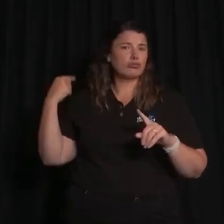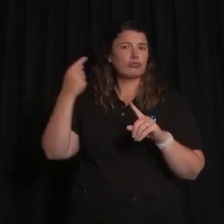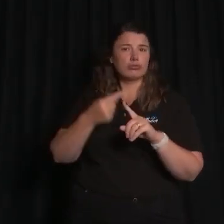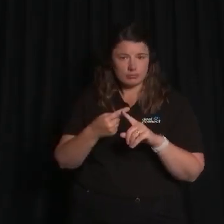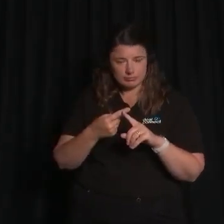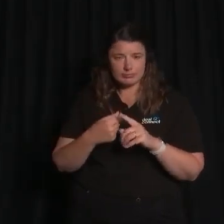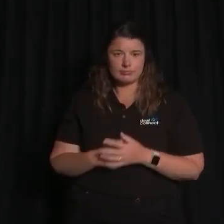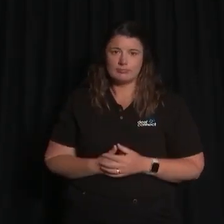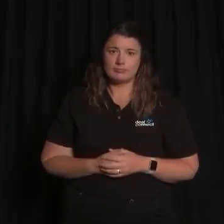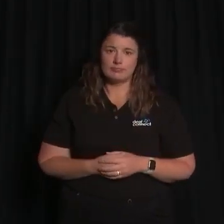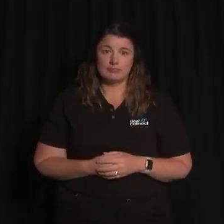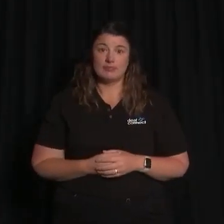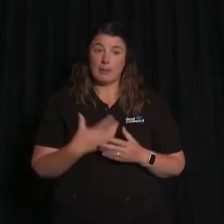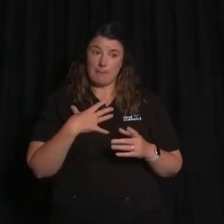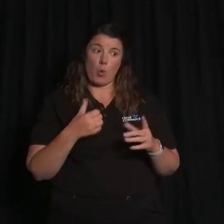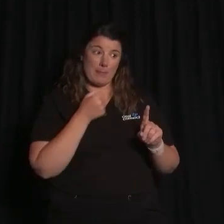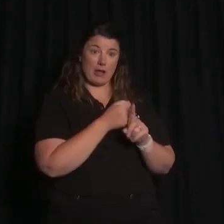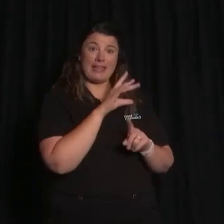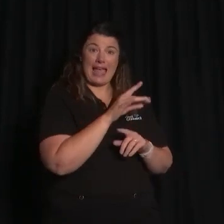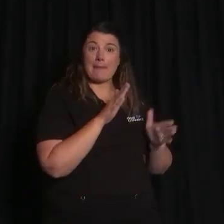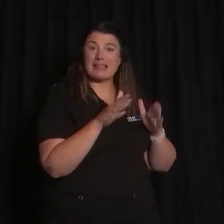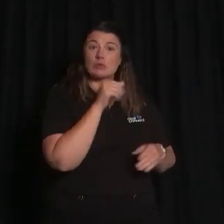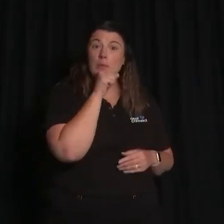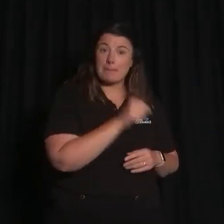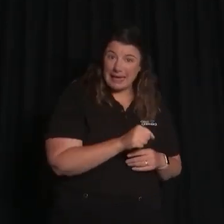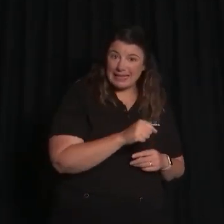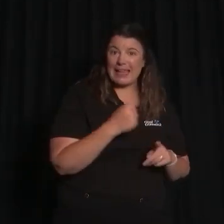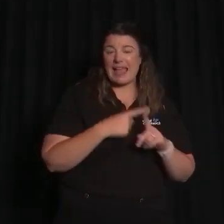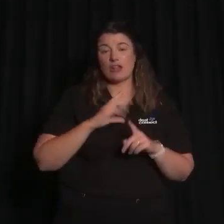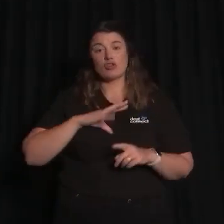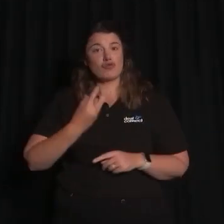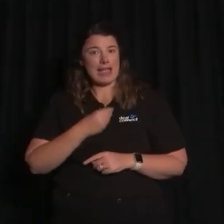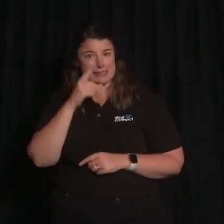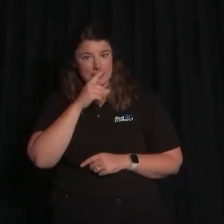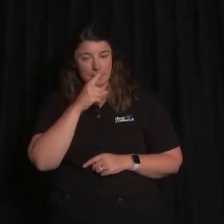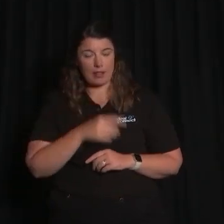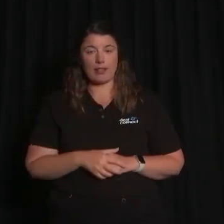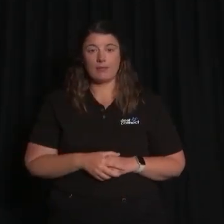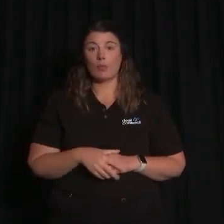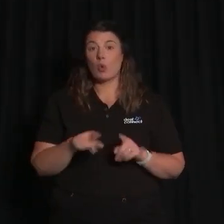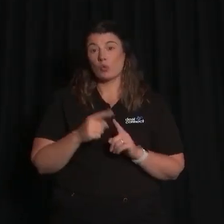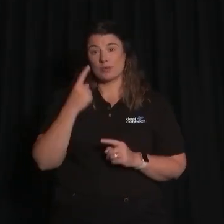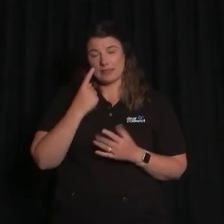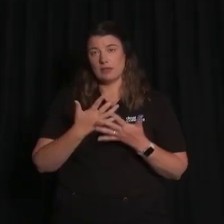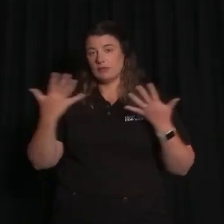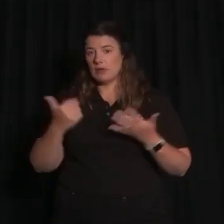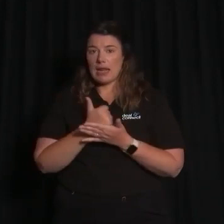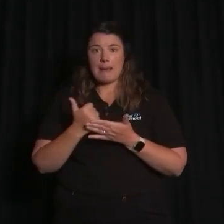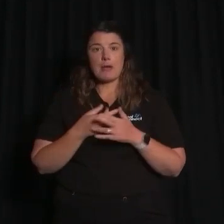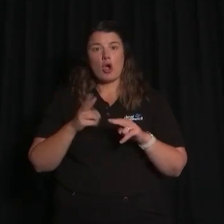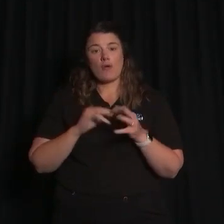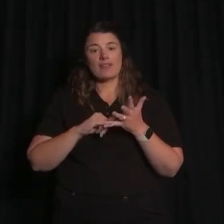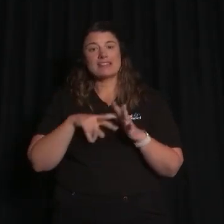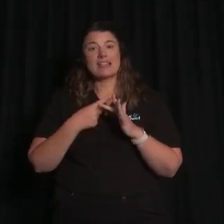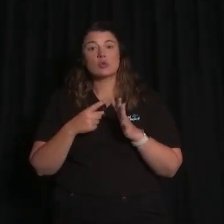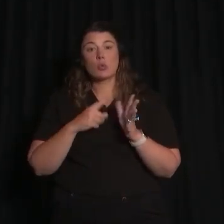indicator of that, disproportionately impacting gay and bisexual men as well as trans people. We also see very high rates of sexual